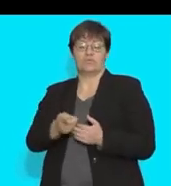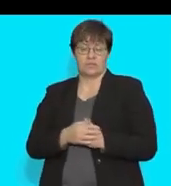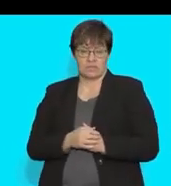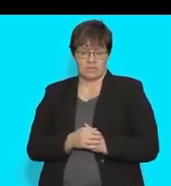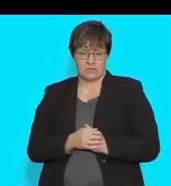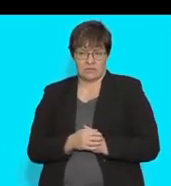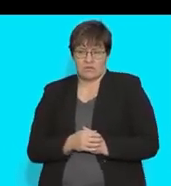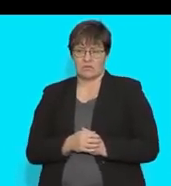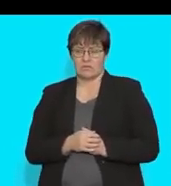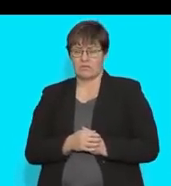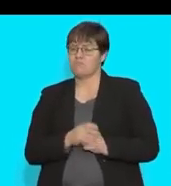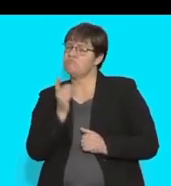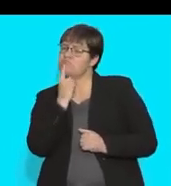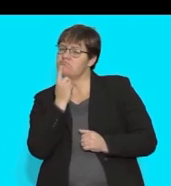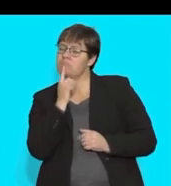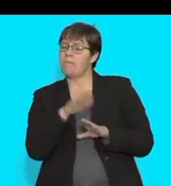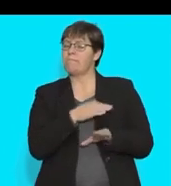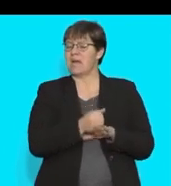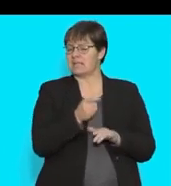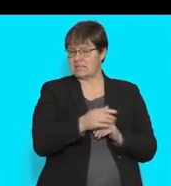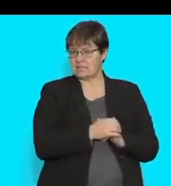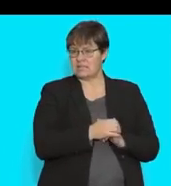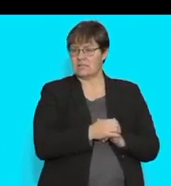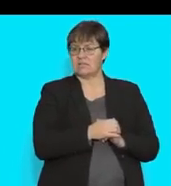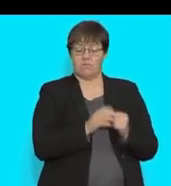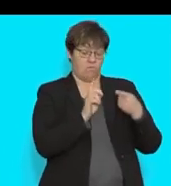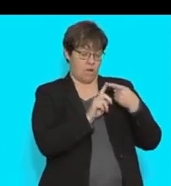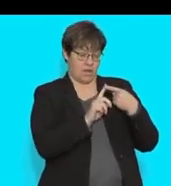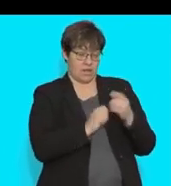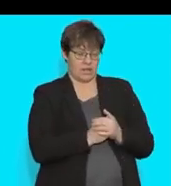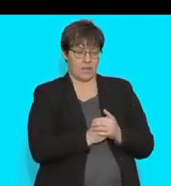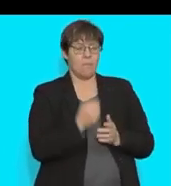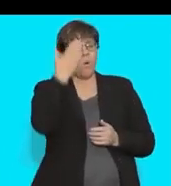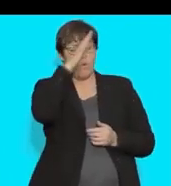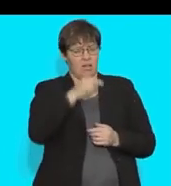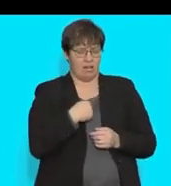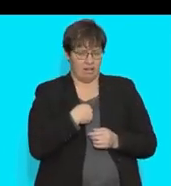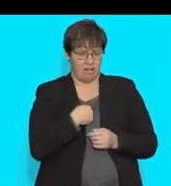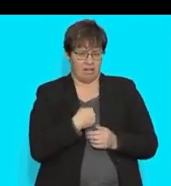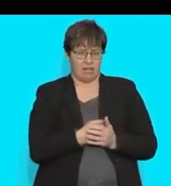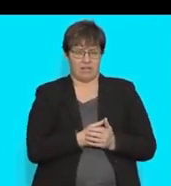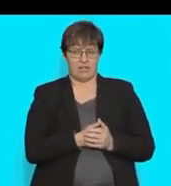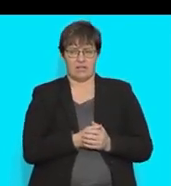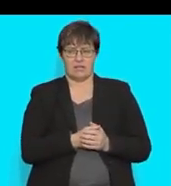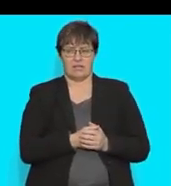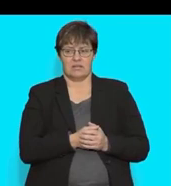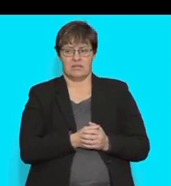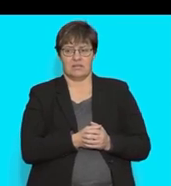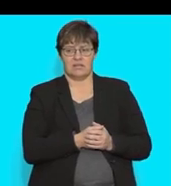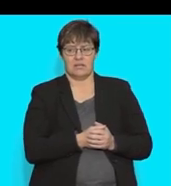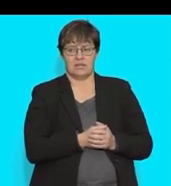me to prove. So automatically, based on that, I will just say, number one, I know that